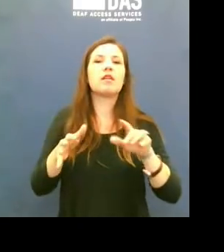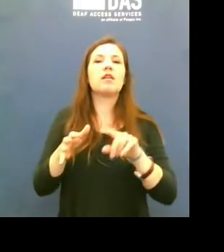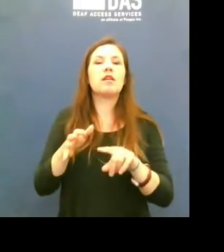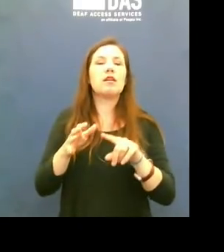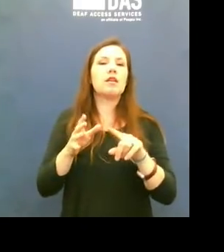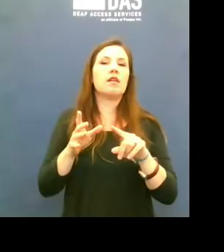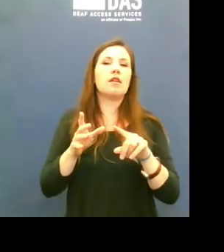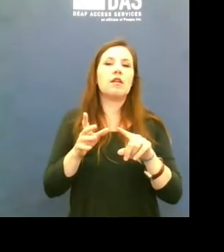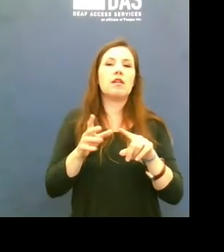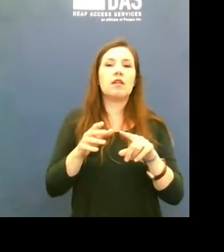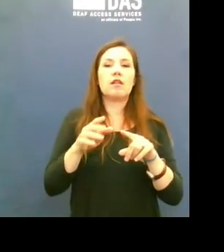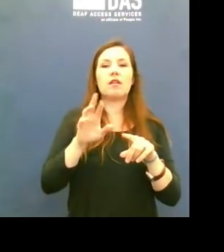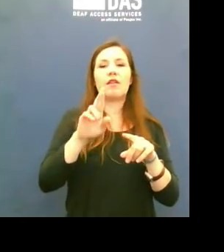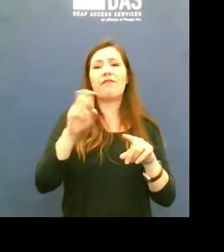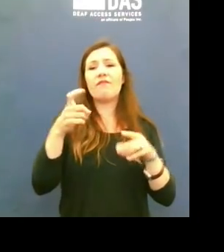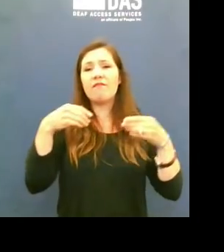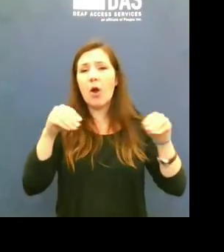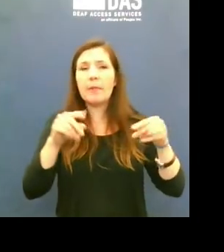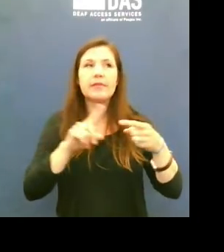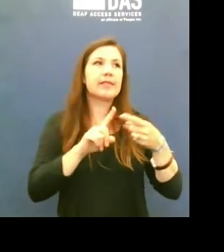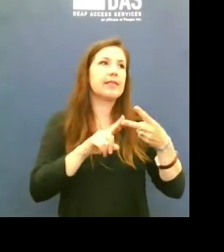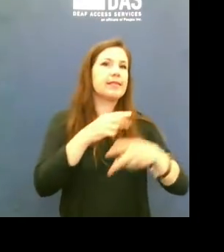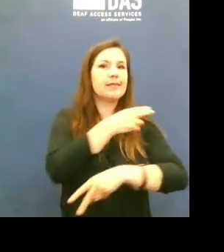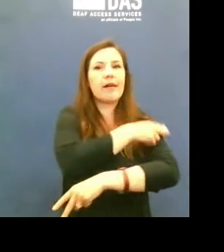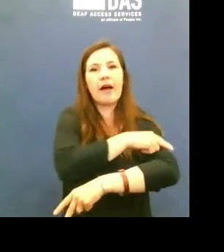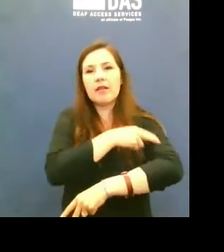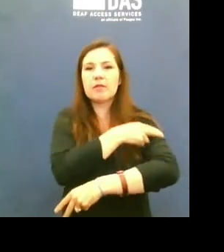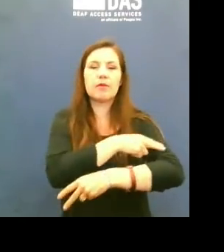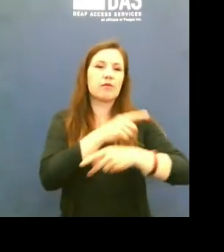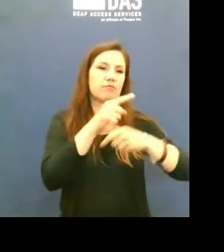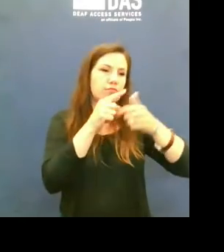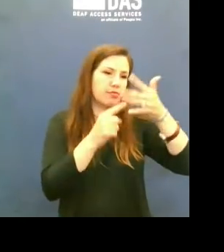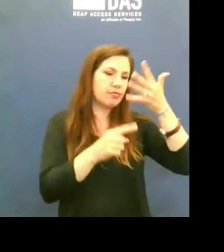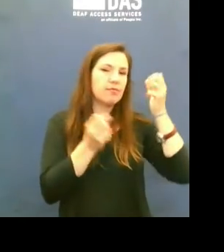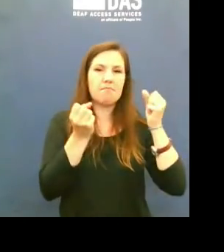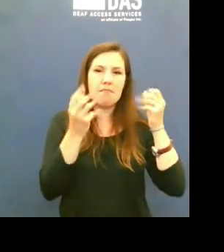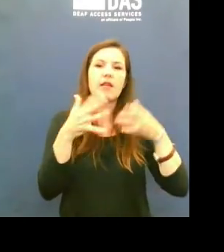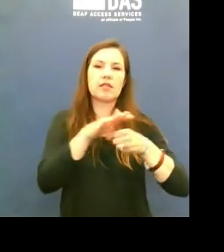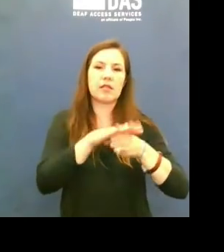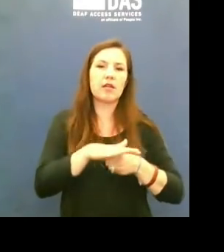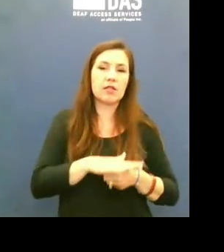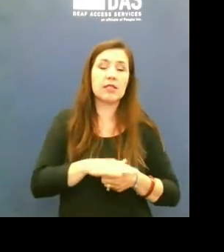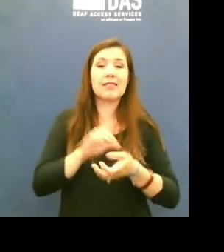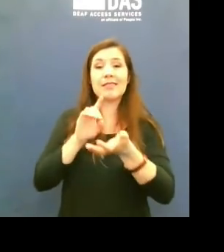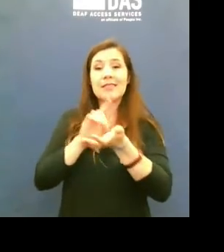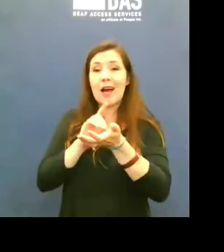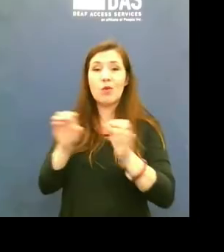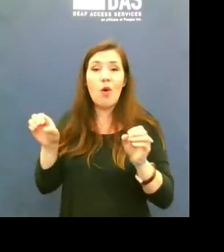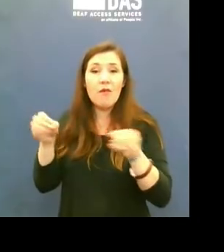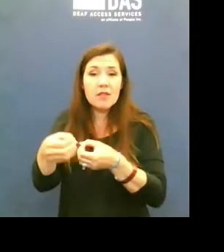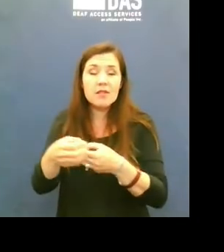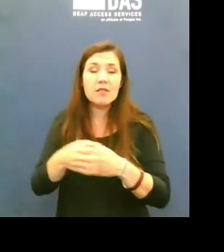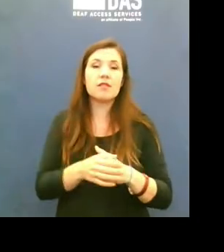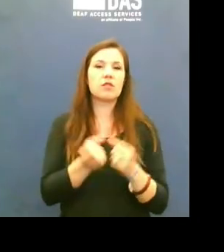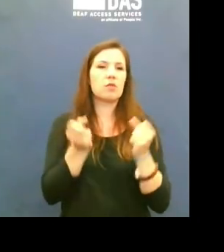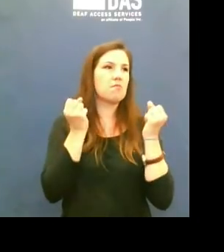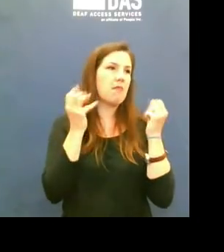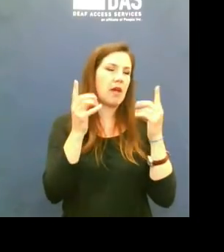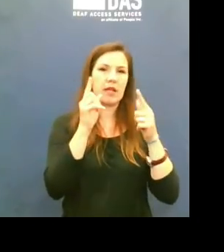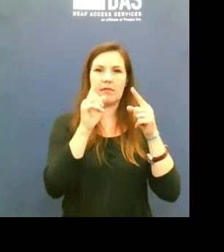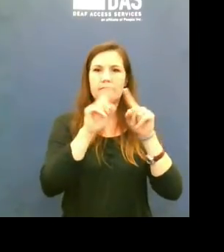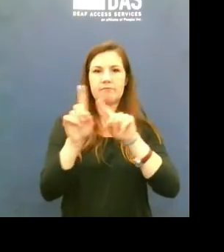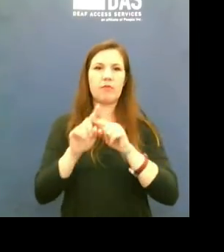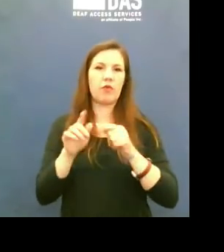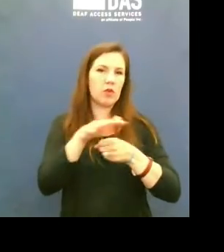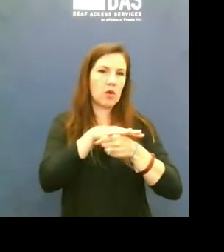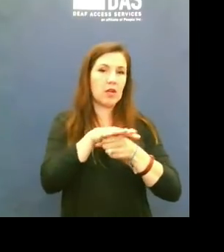sites including pharmacies and what hospitals and others are doing, doctors' practices. So there are lots of sites, and you can find